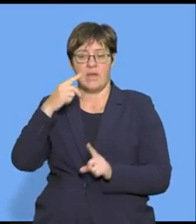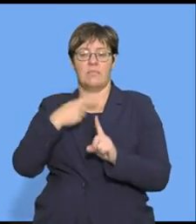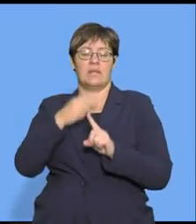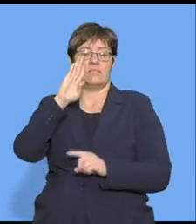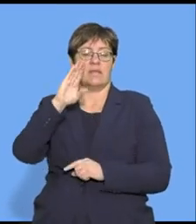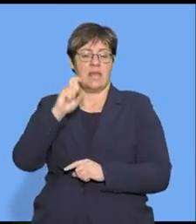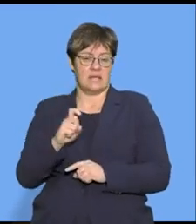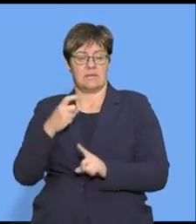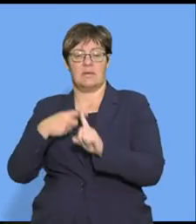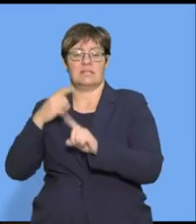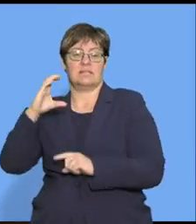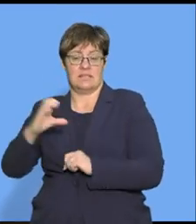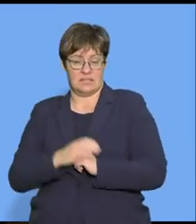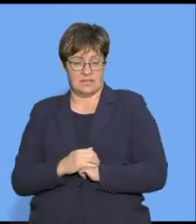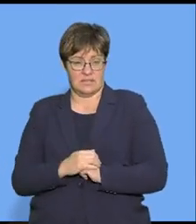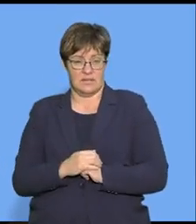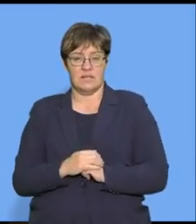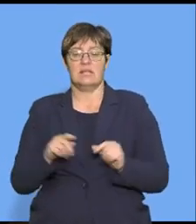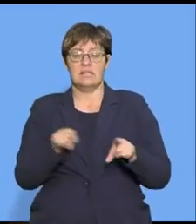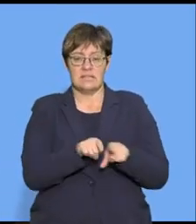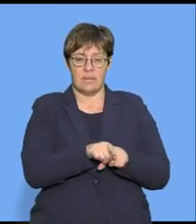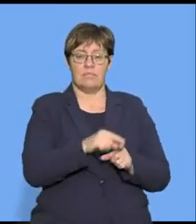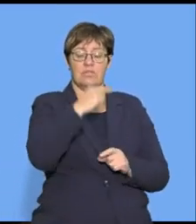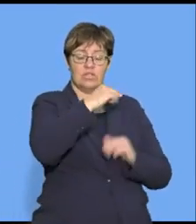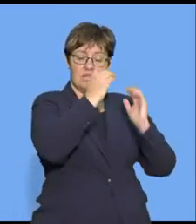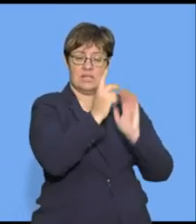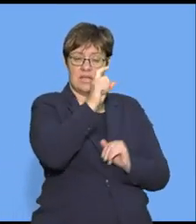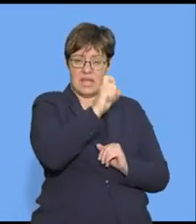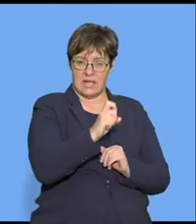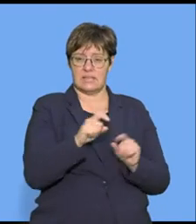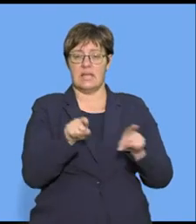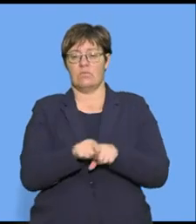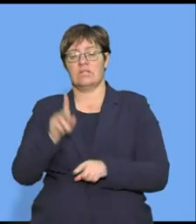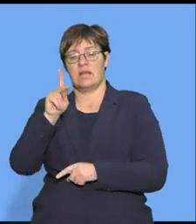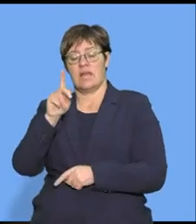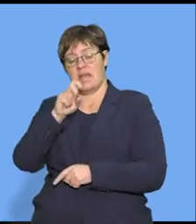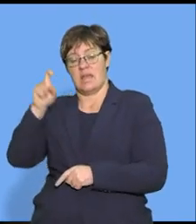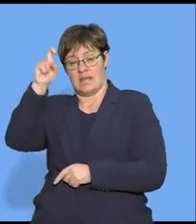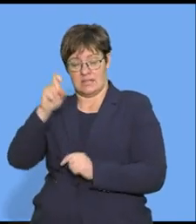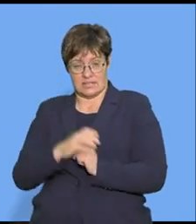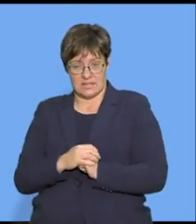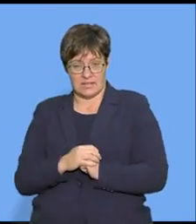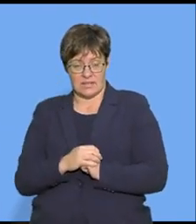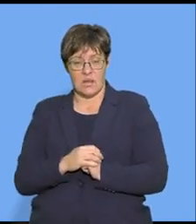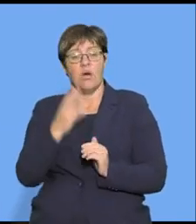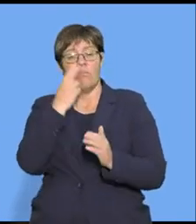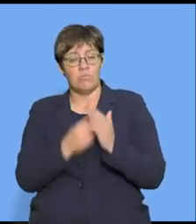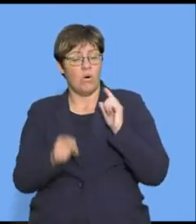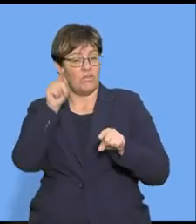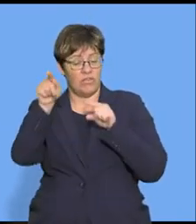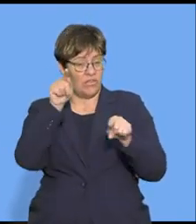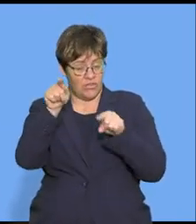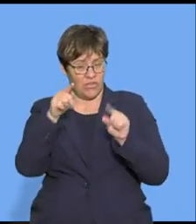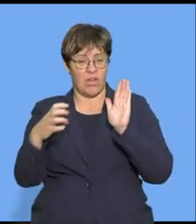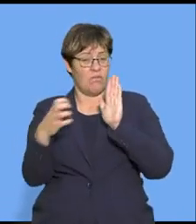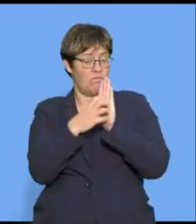plus c, and g of x is equals to that, right? And both these two graphs, they